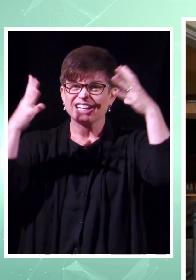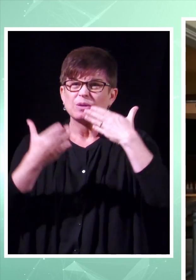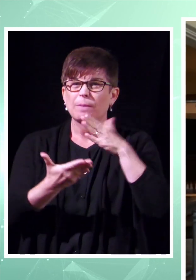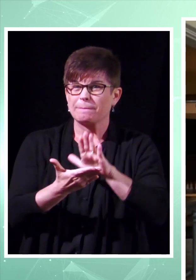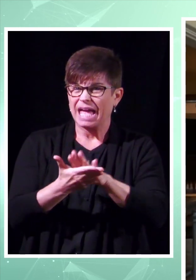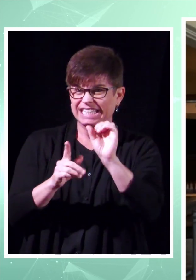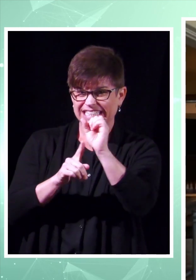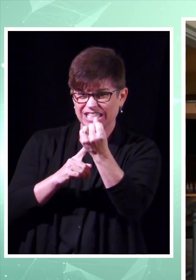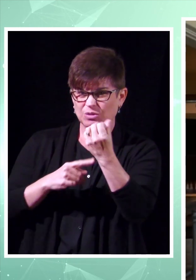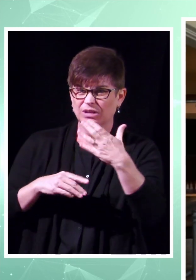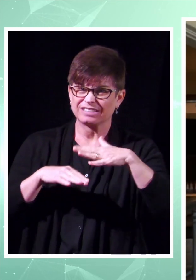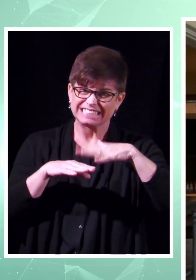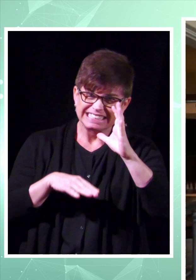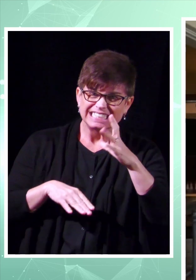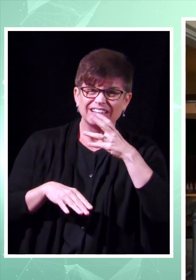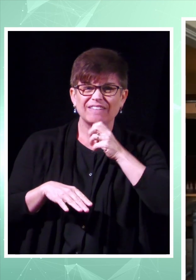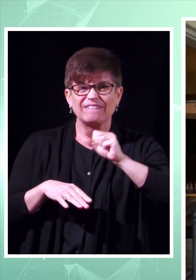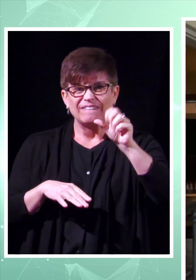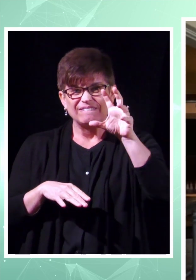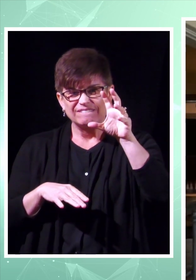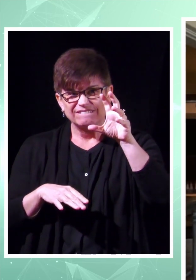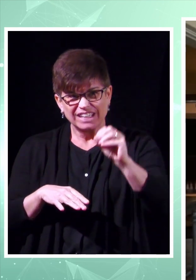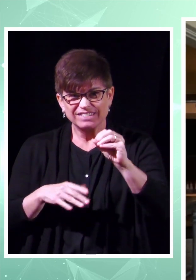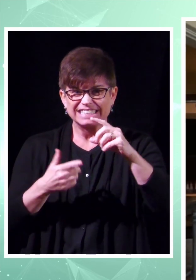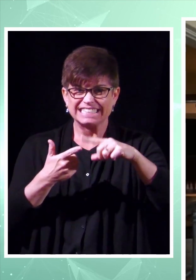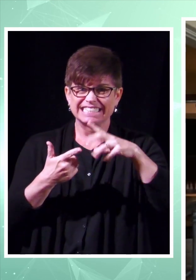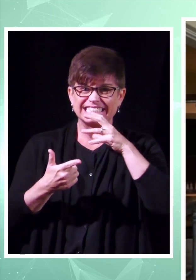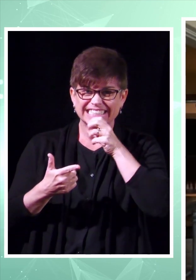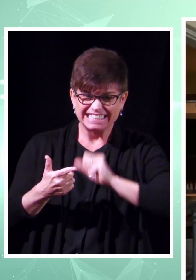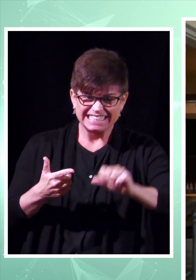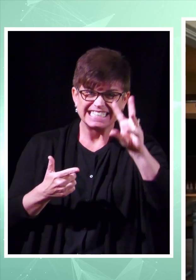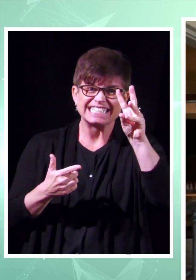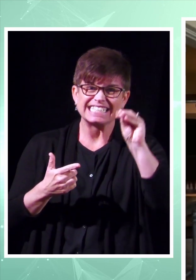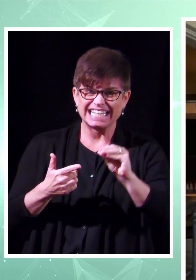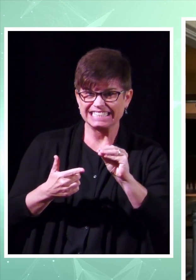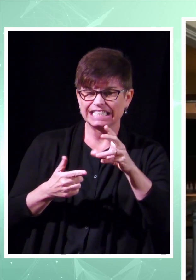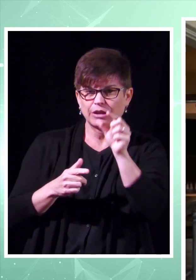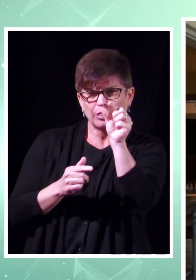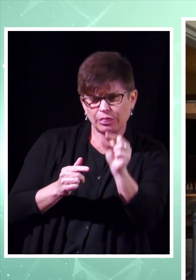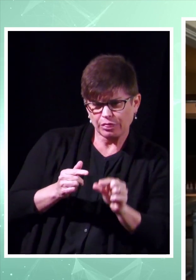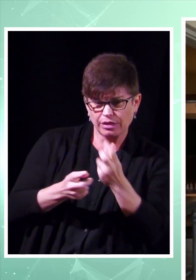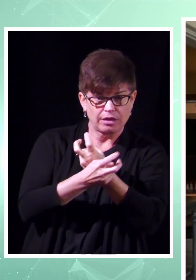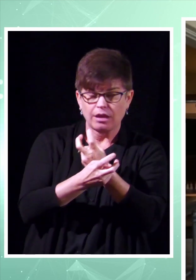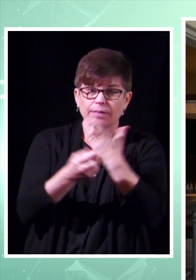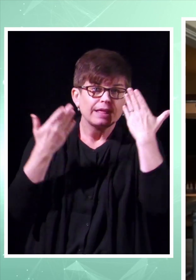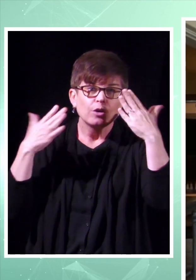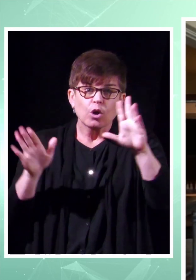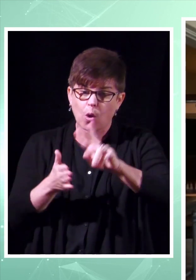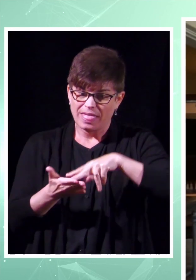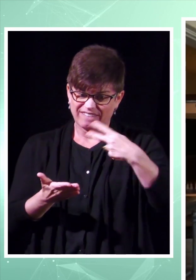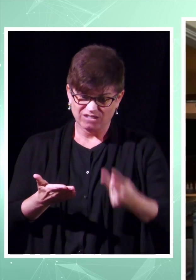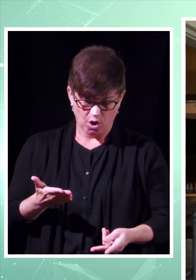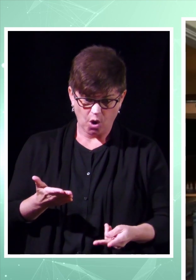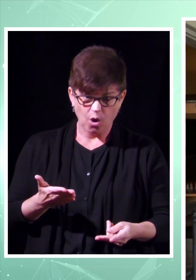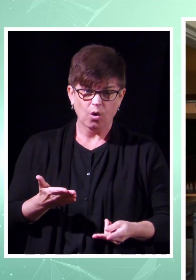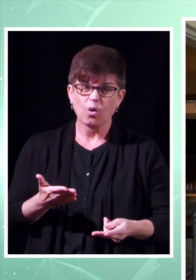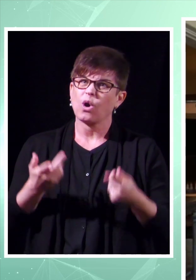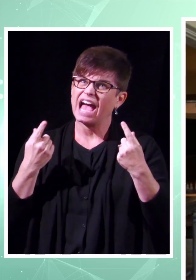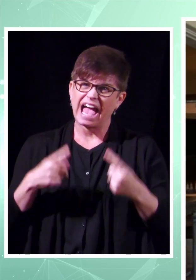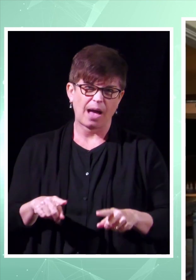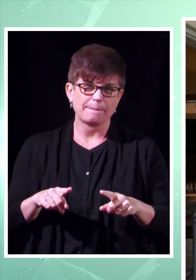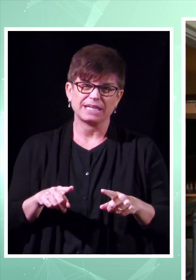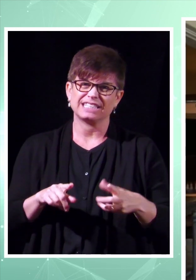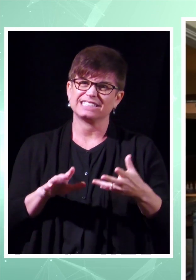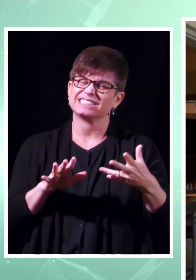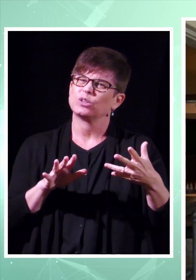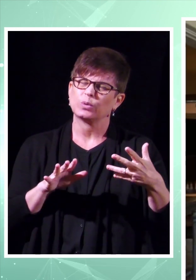a 50-something or a 60-something with MS has thinning bones but doesn't know it, and takes a tumble and shatters a hip,